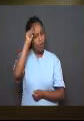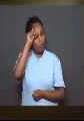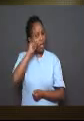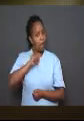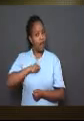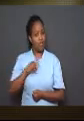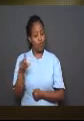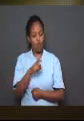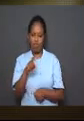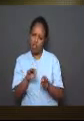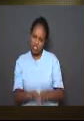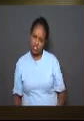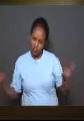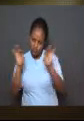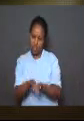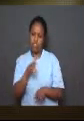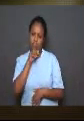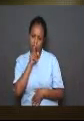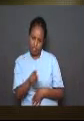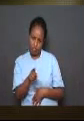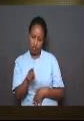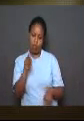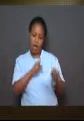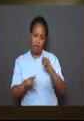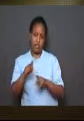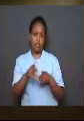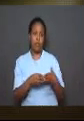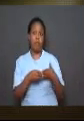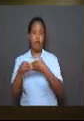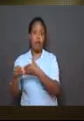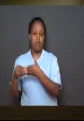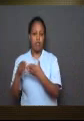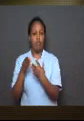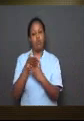is essential for the smooth running of society.